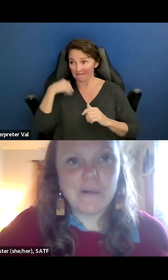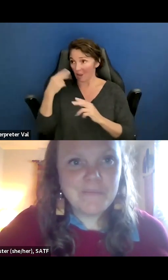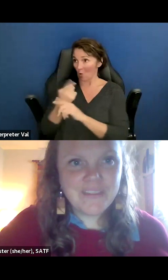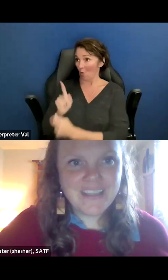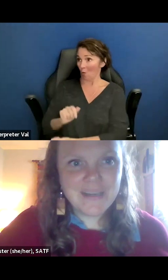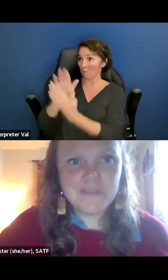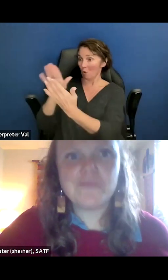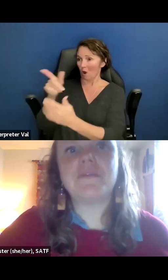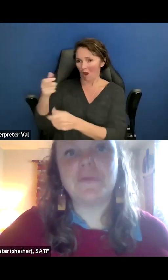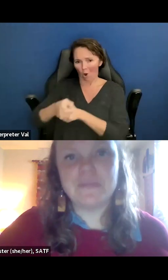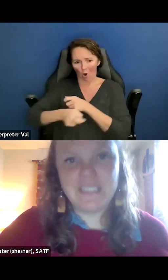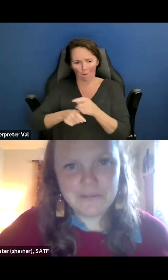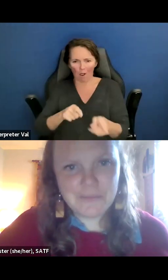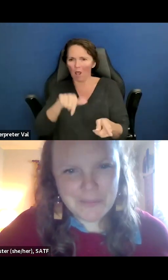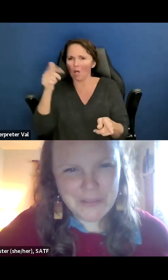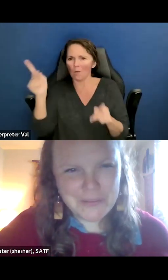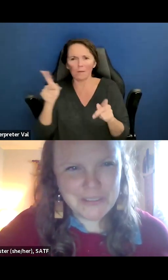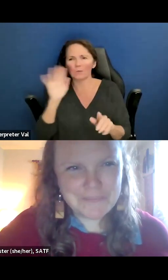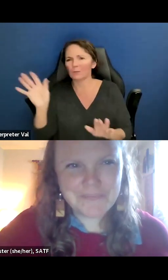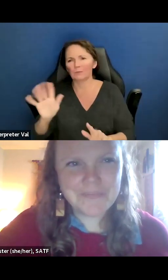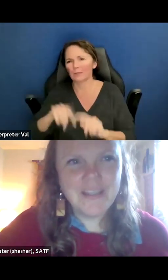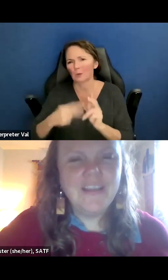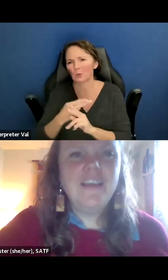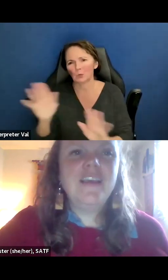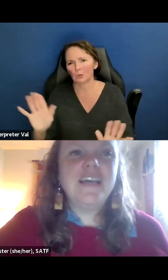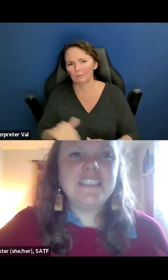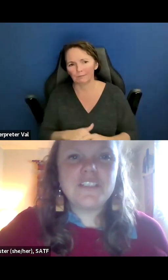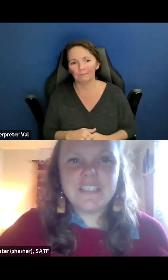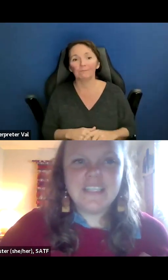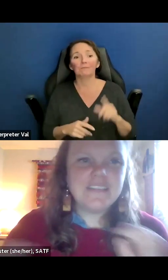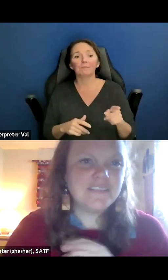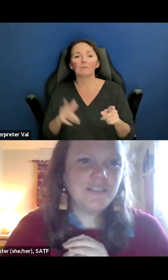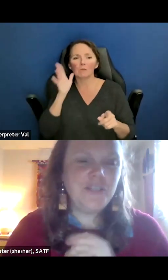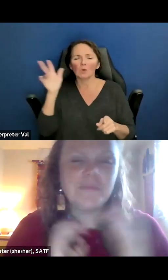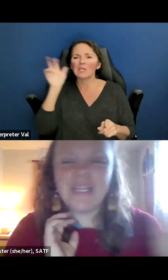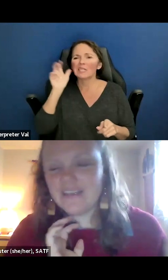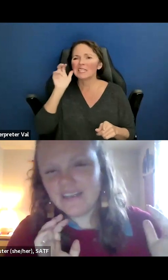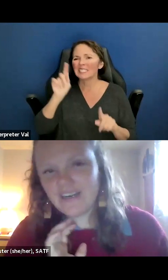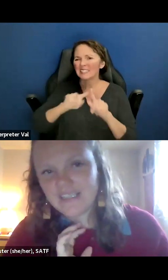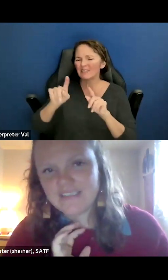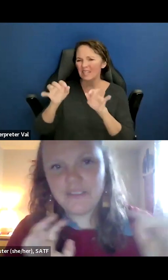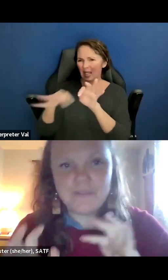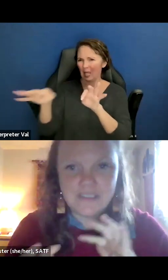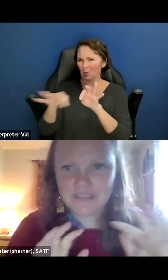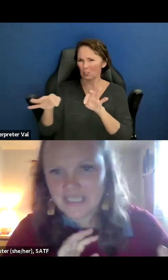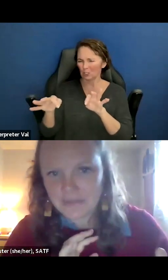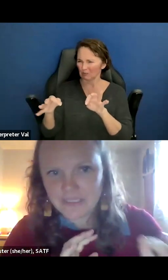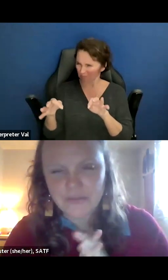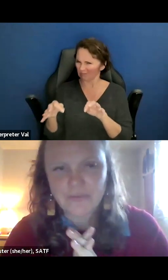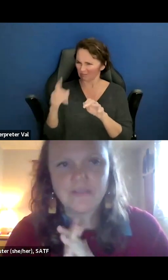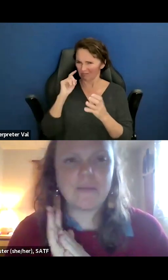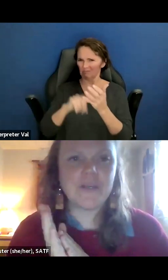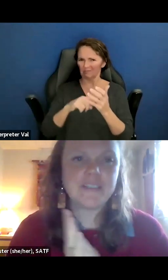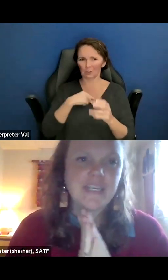often harm that comes when we only use one approach. Additionally, you might hear us use different